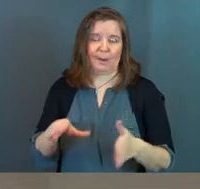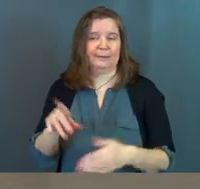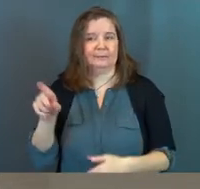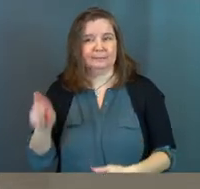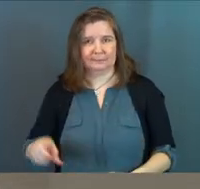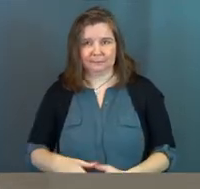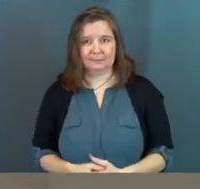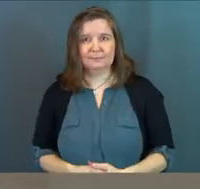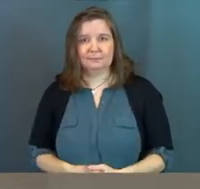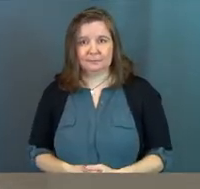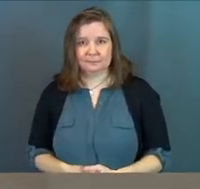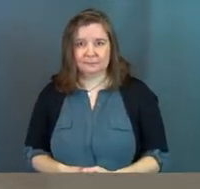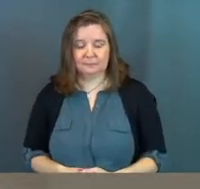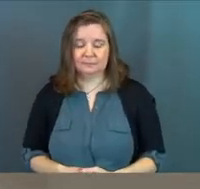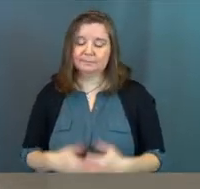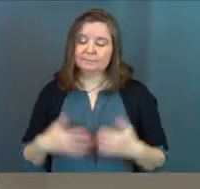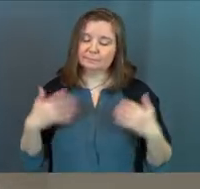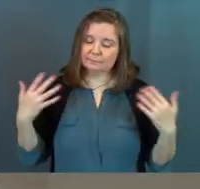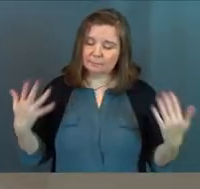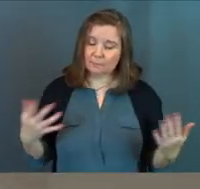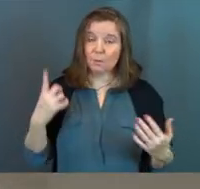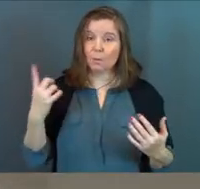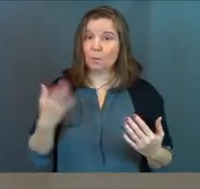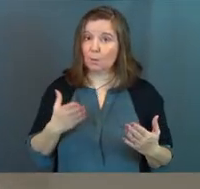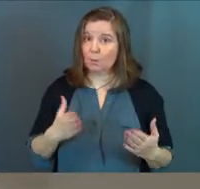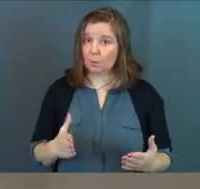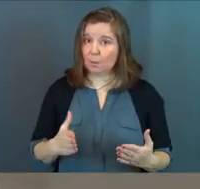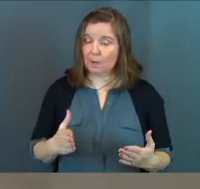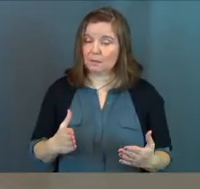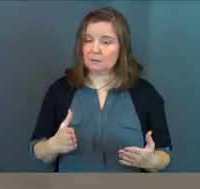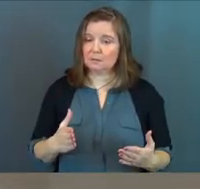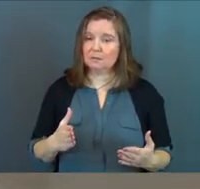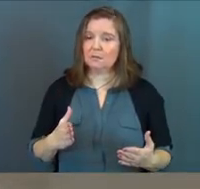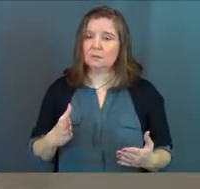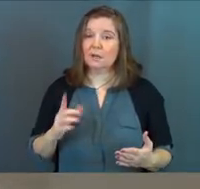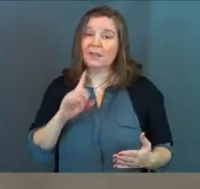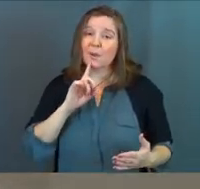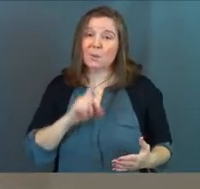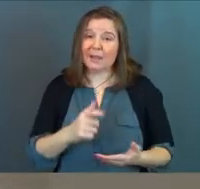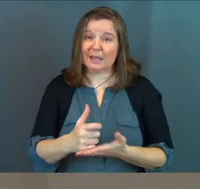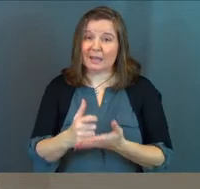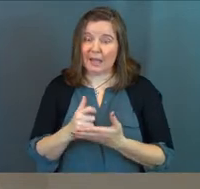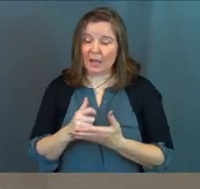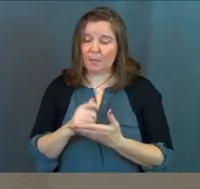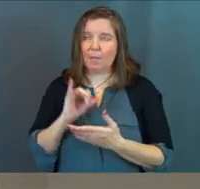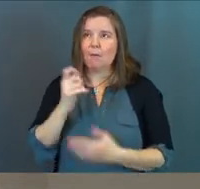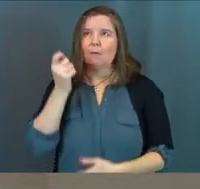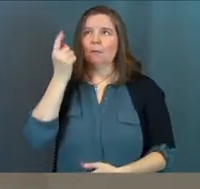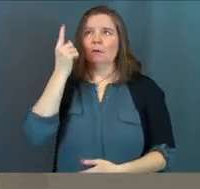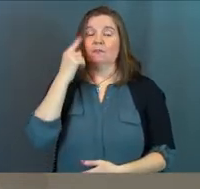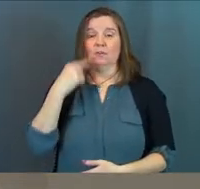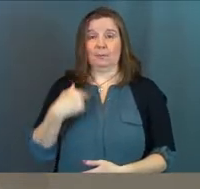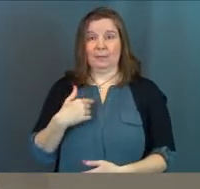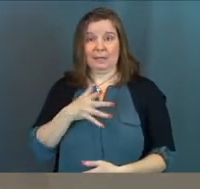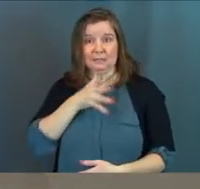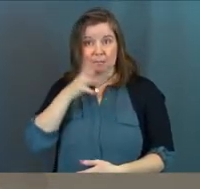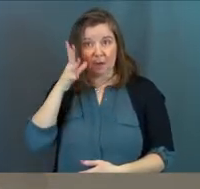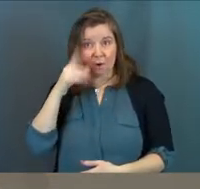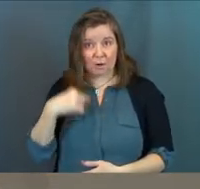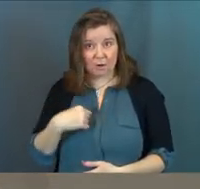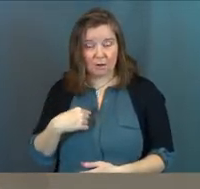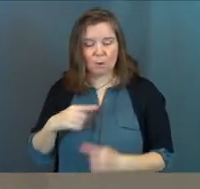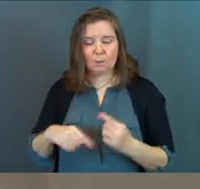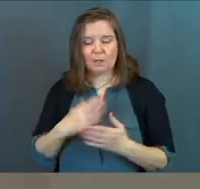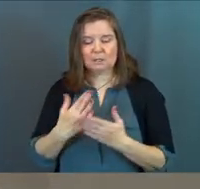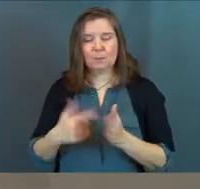way. Amen. So one of the ways that really helped the light bulb come on for me as a parent